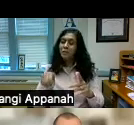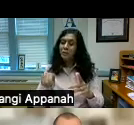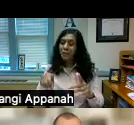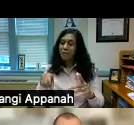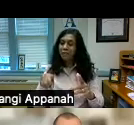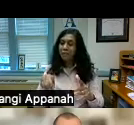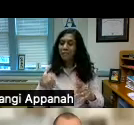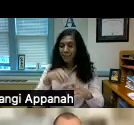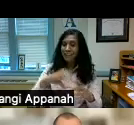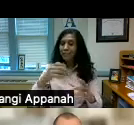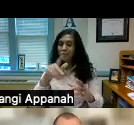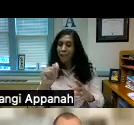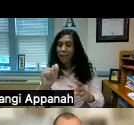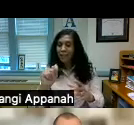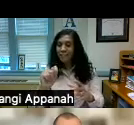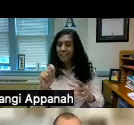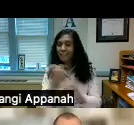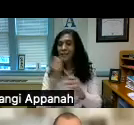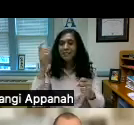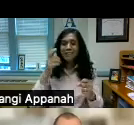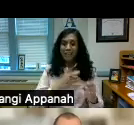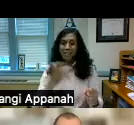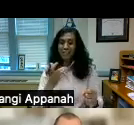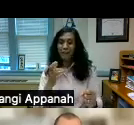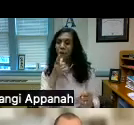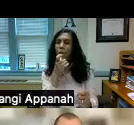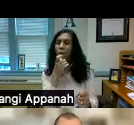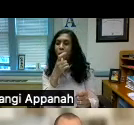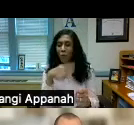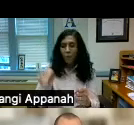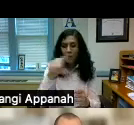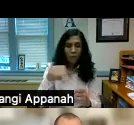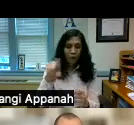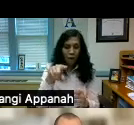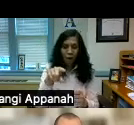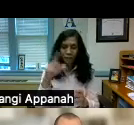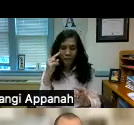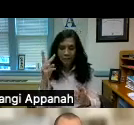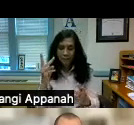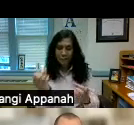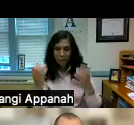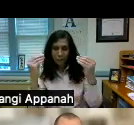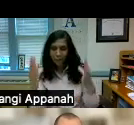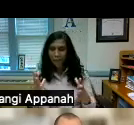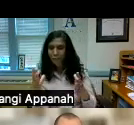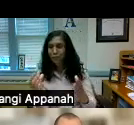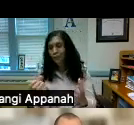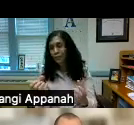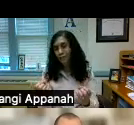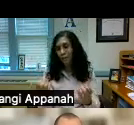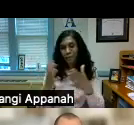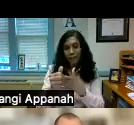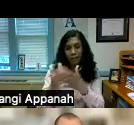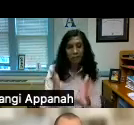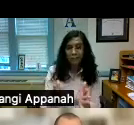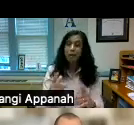And I'm thinking too at the beginning, we should have in the chat talked about who you all are to